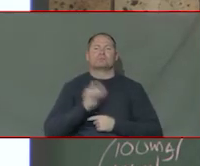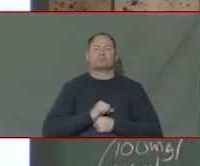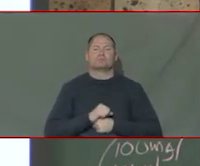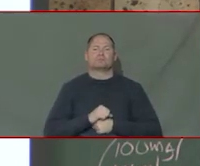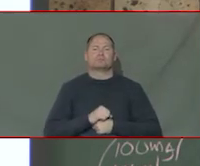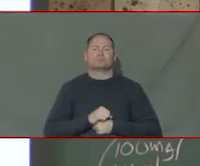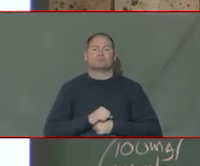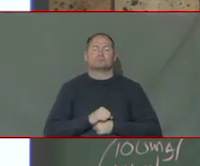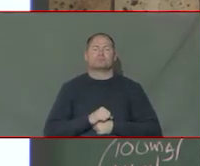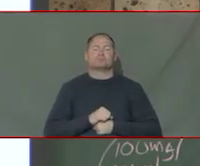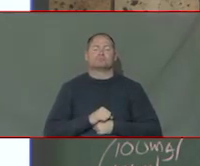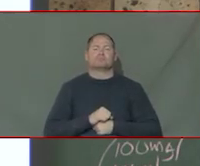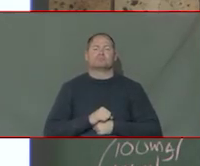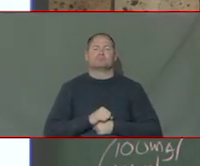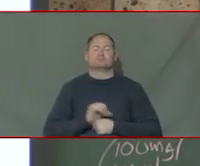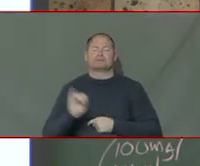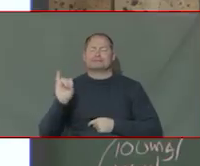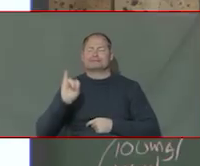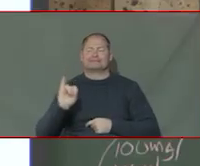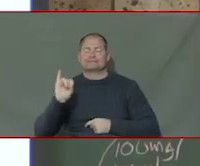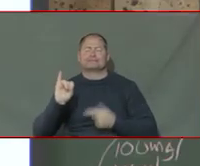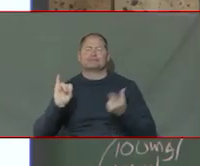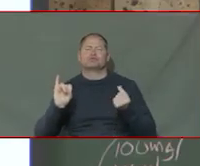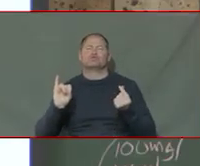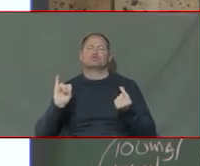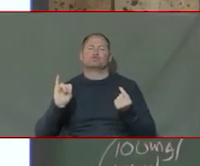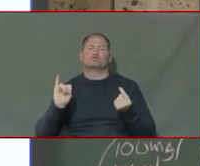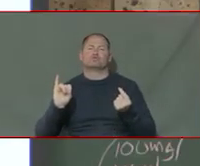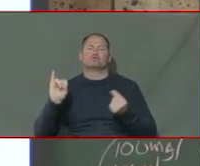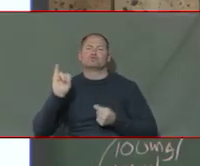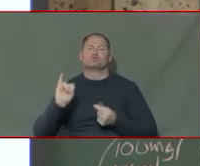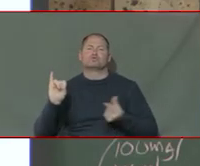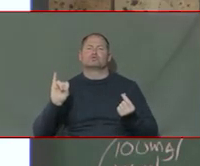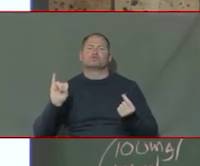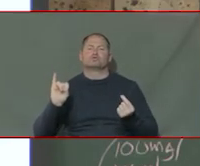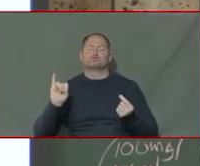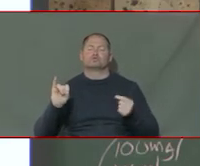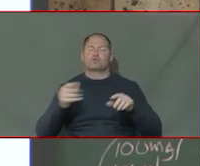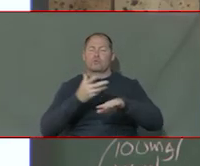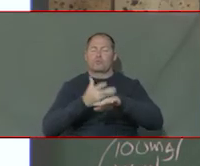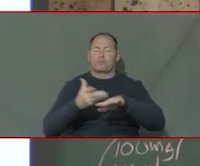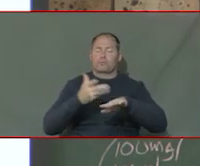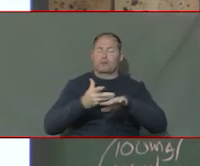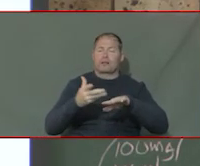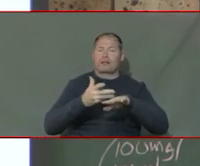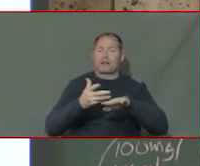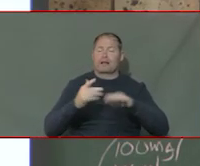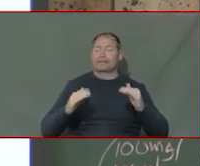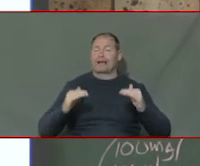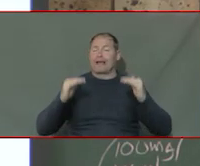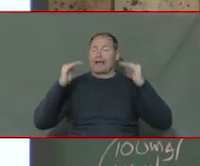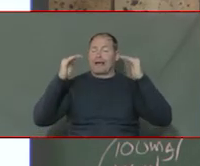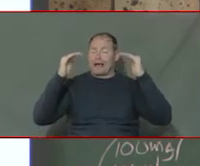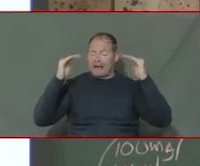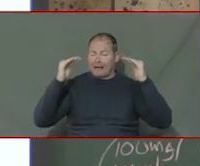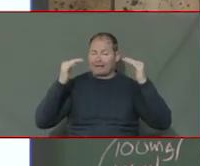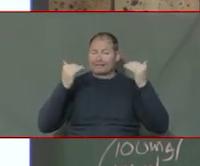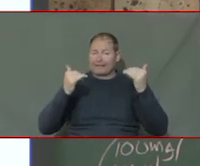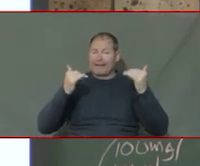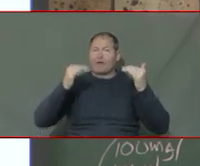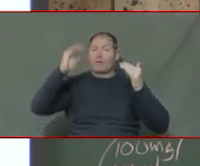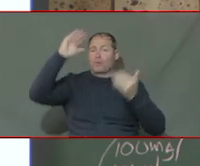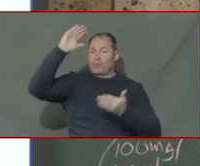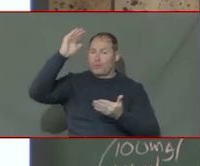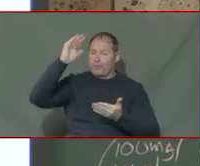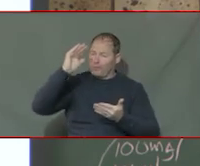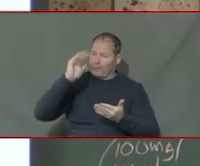What did insulin do? Insulin caused the blood glucose levels when they were too high to drop, to